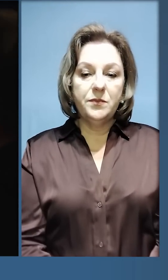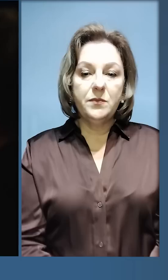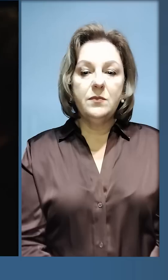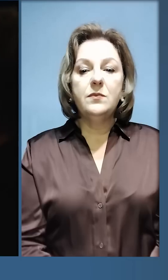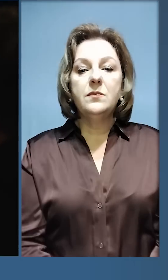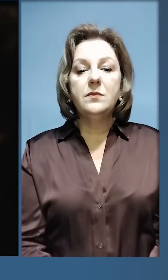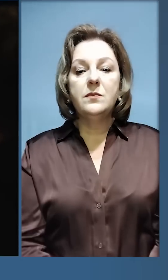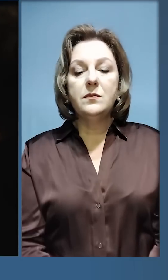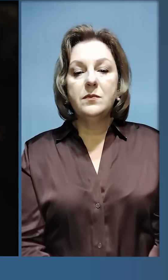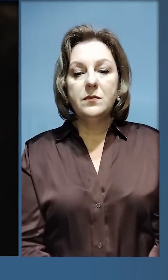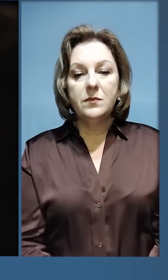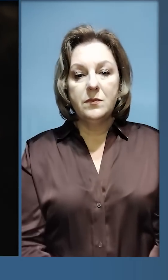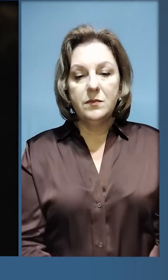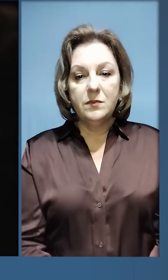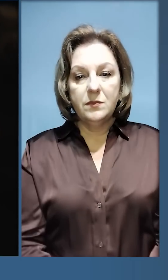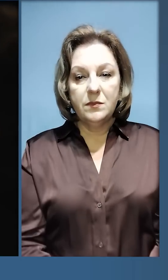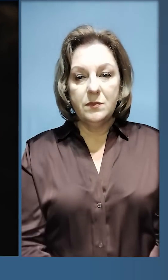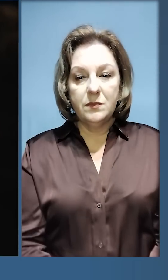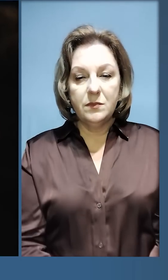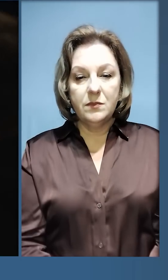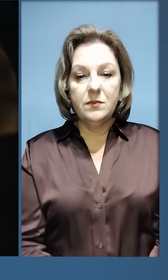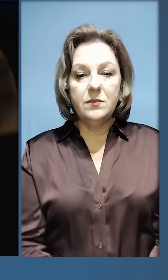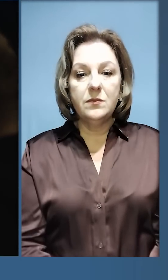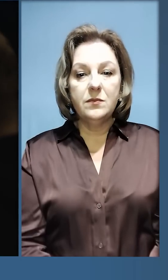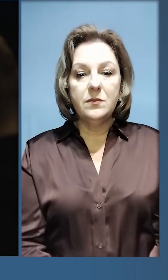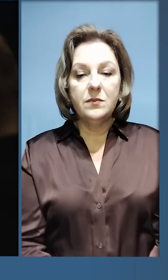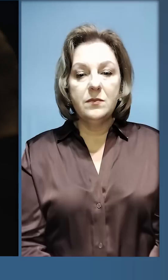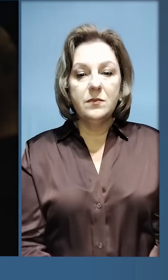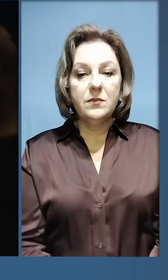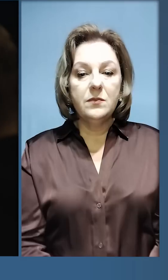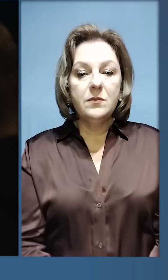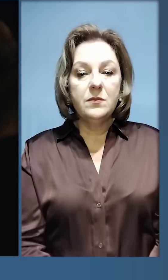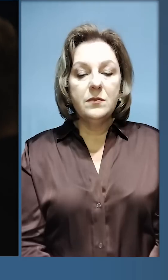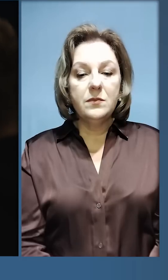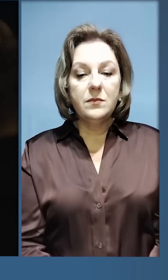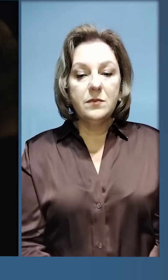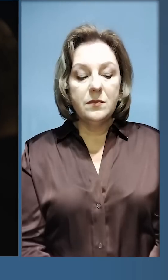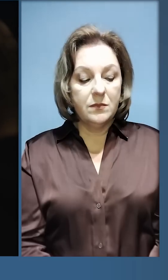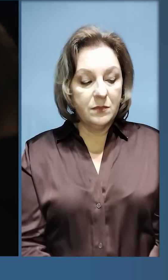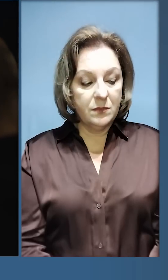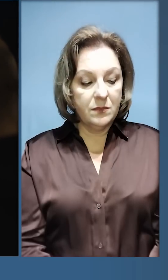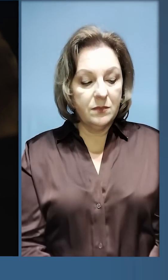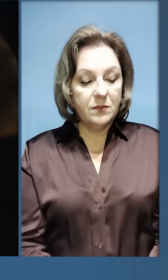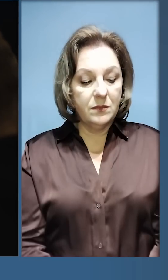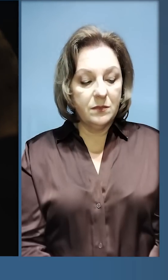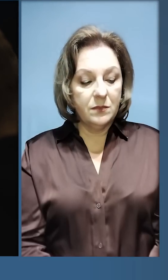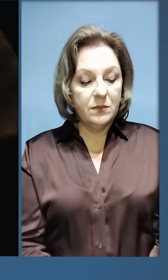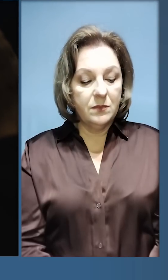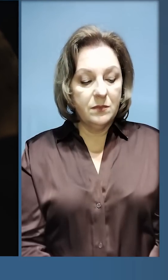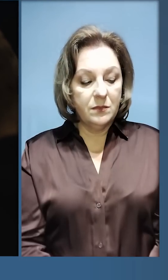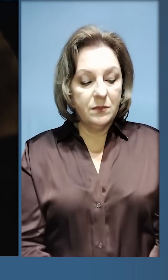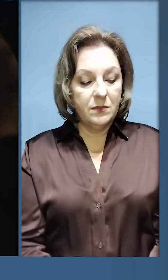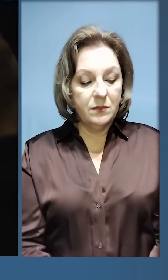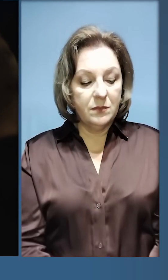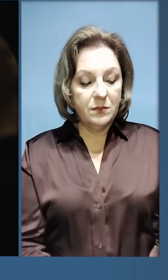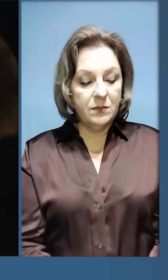I frightened about anything. And then I run through that little checklist. I think everybody must do some version of that. You must